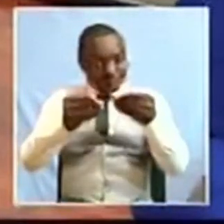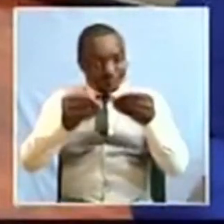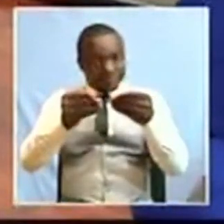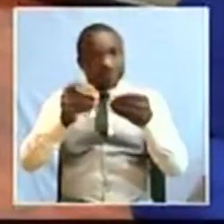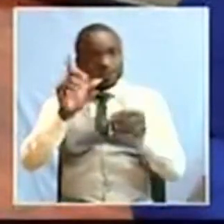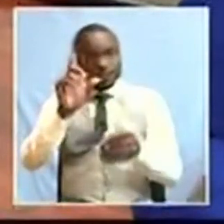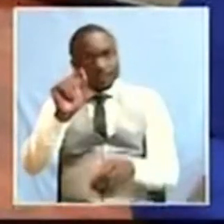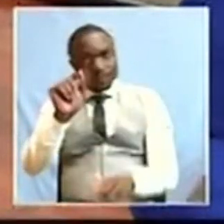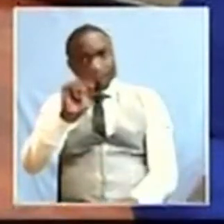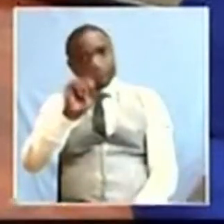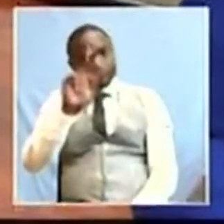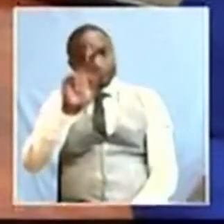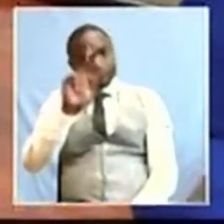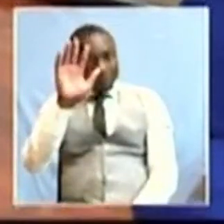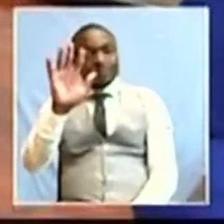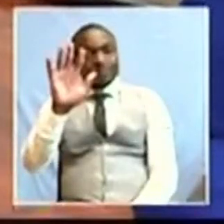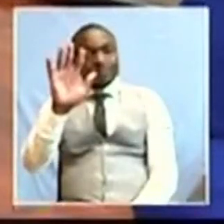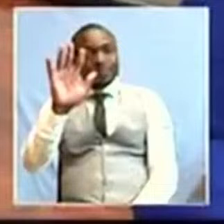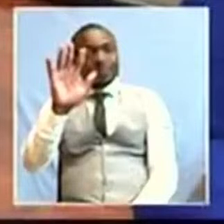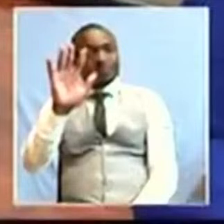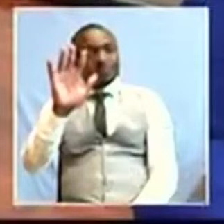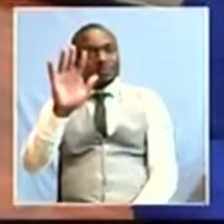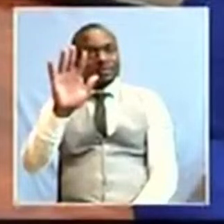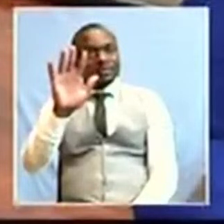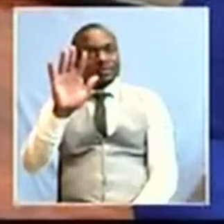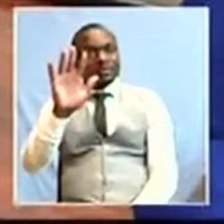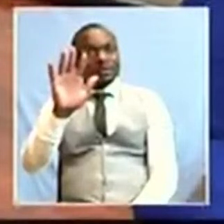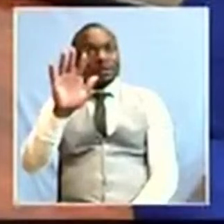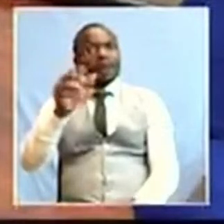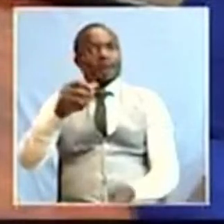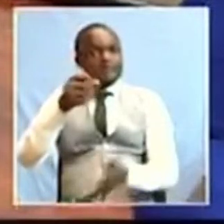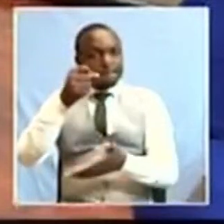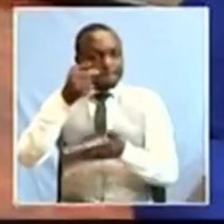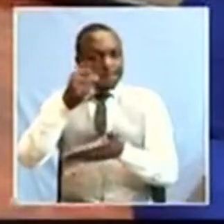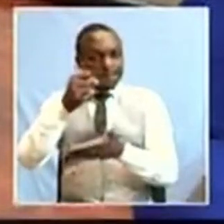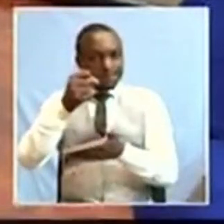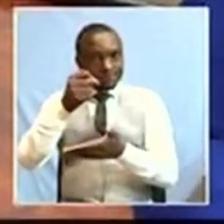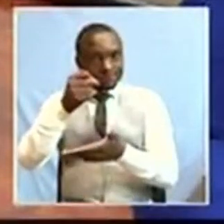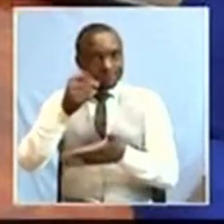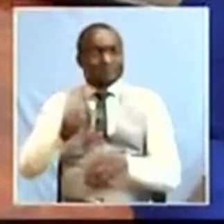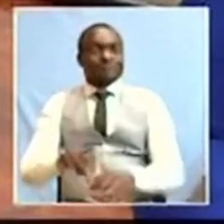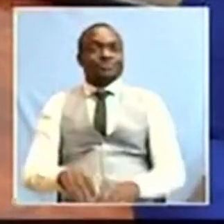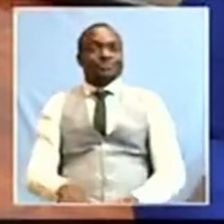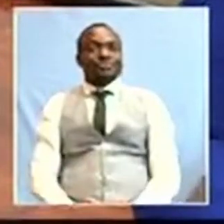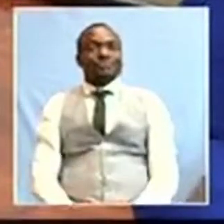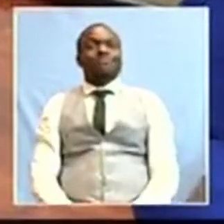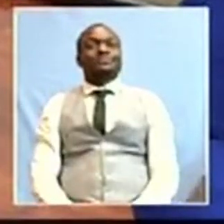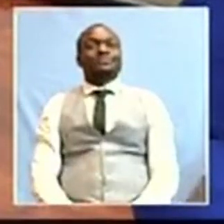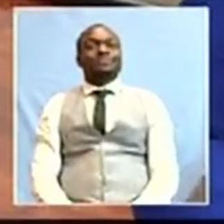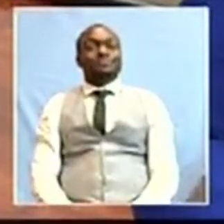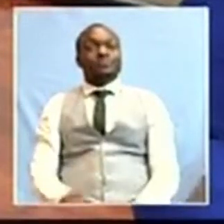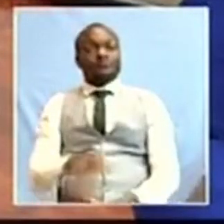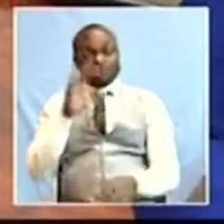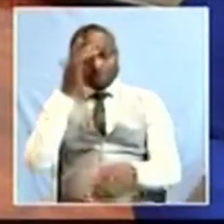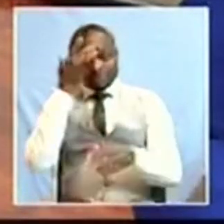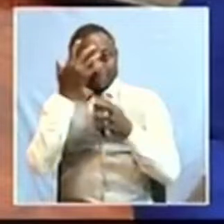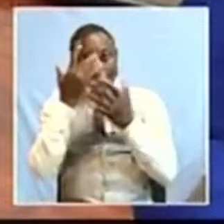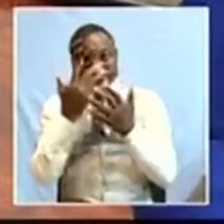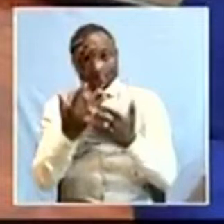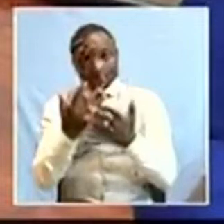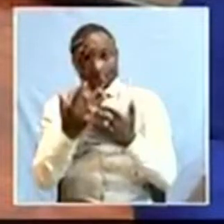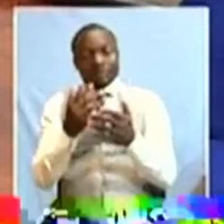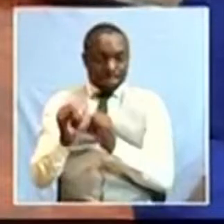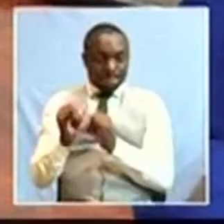the 2025 units of revenue and expenditure and expected to